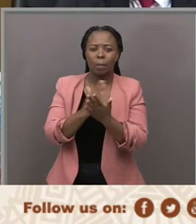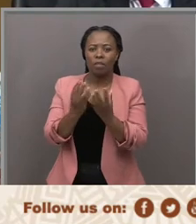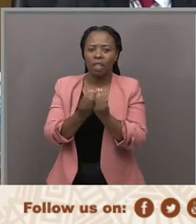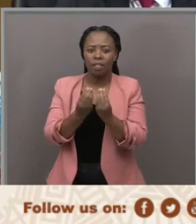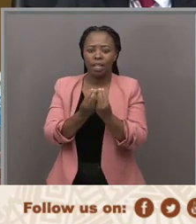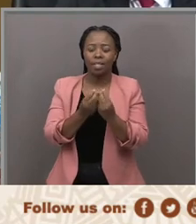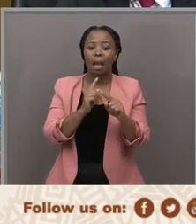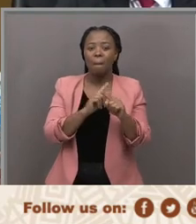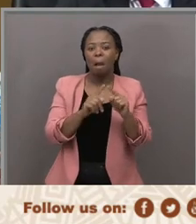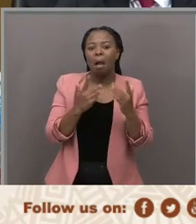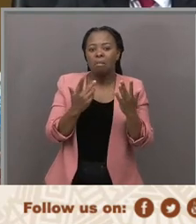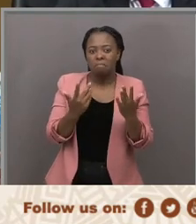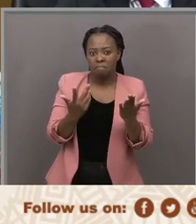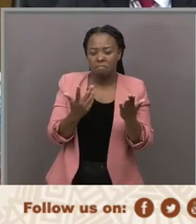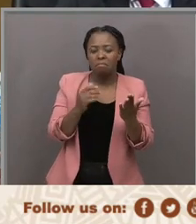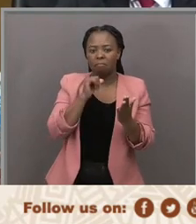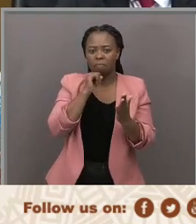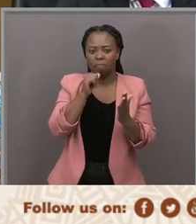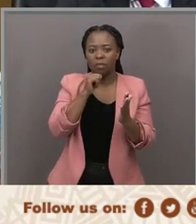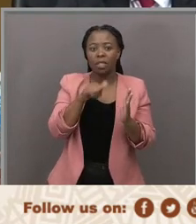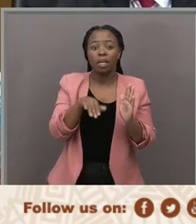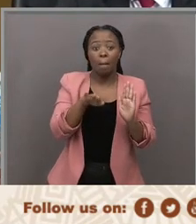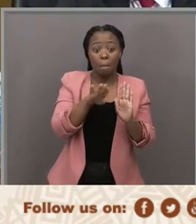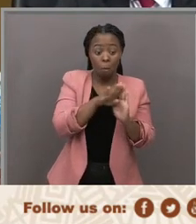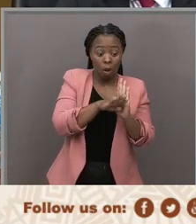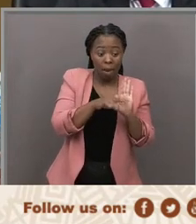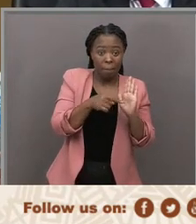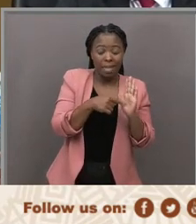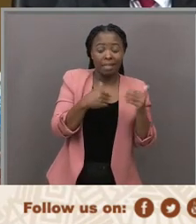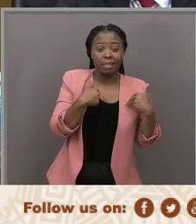take place from April this year